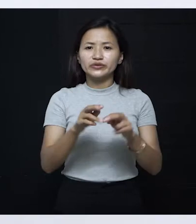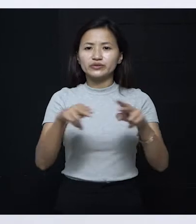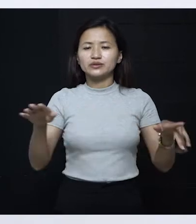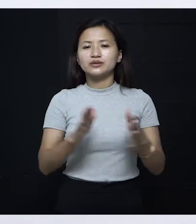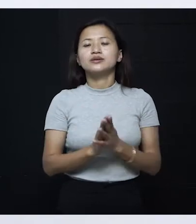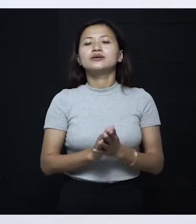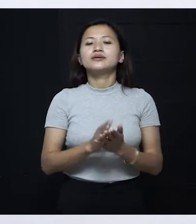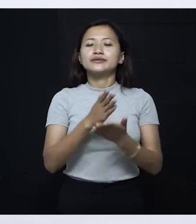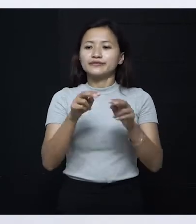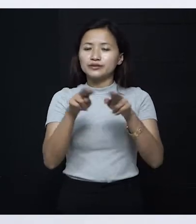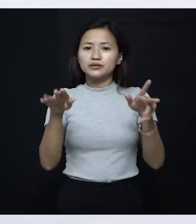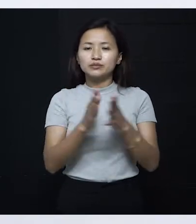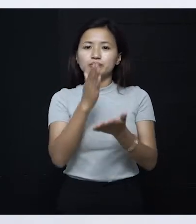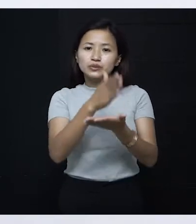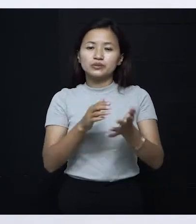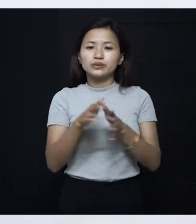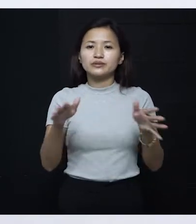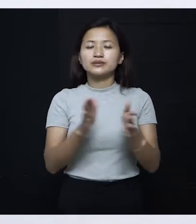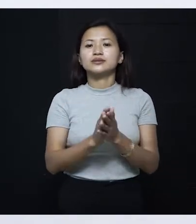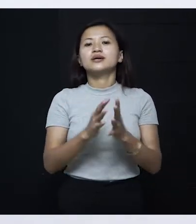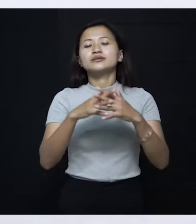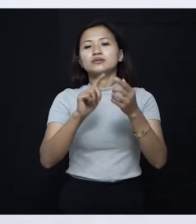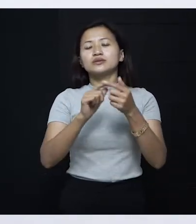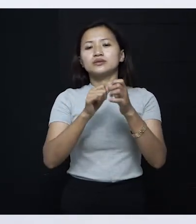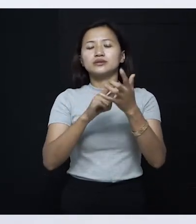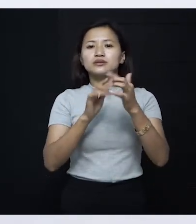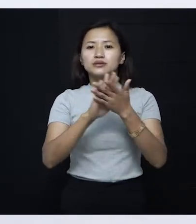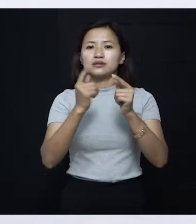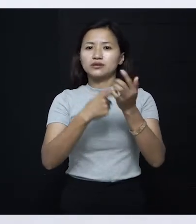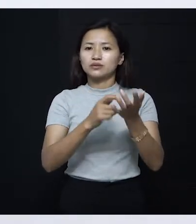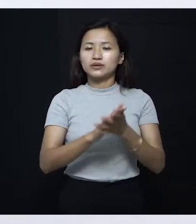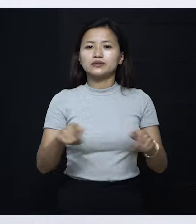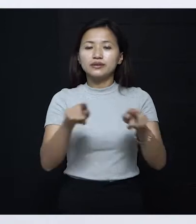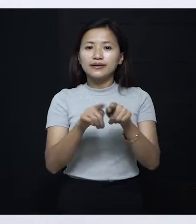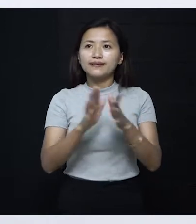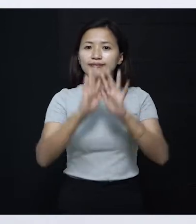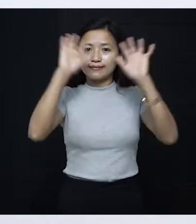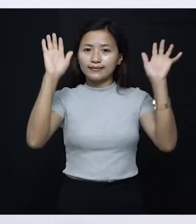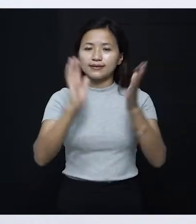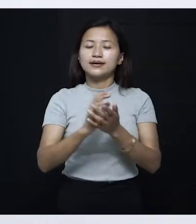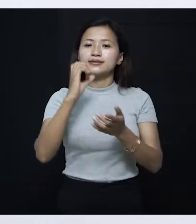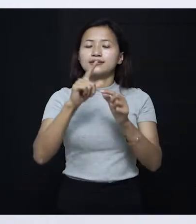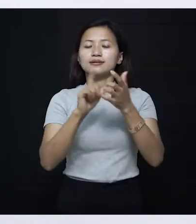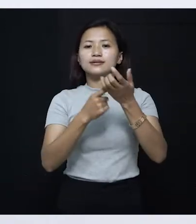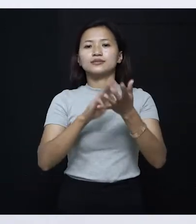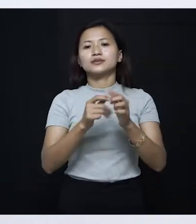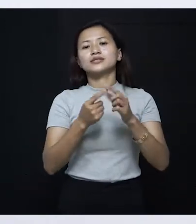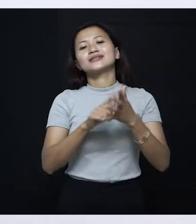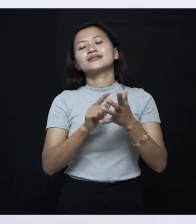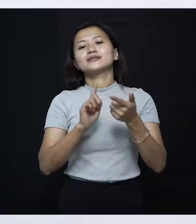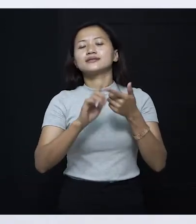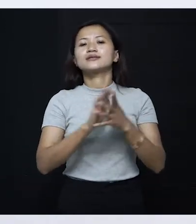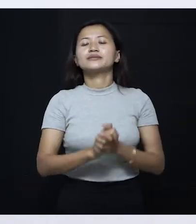between weather and climate. Because many times what happens is, when you write the answer of this, we have